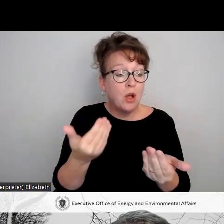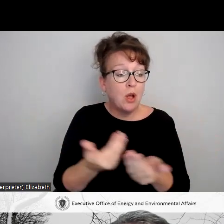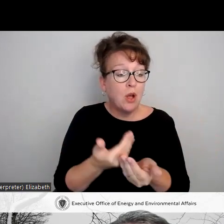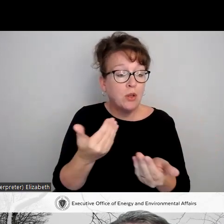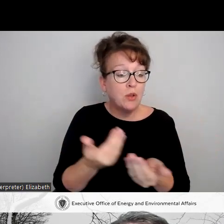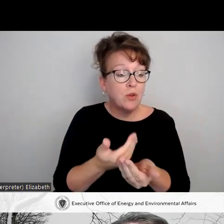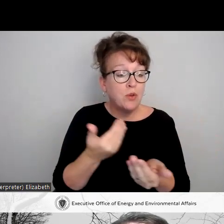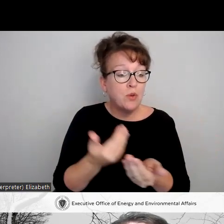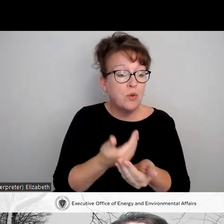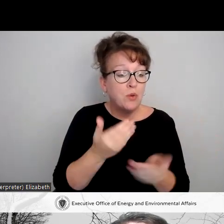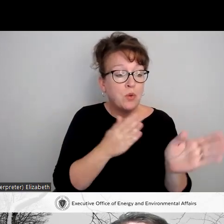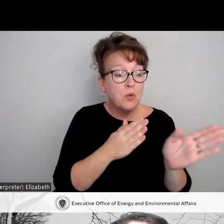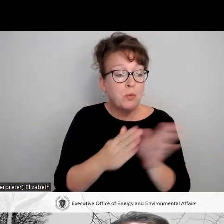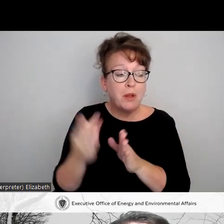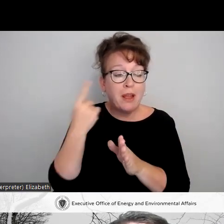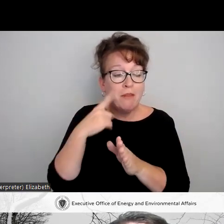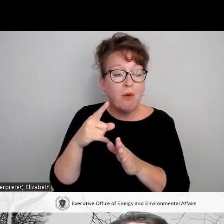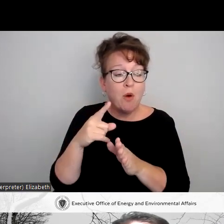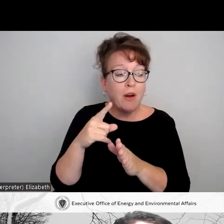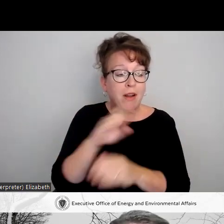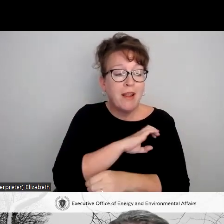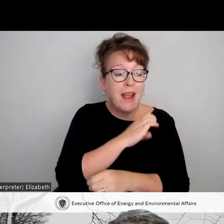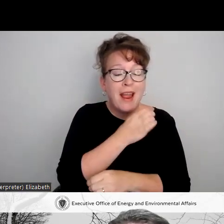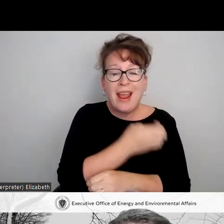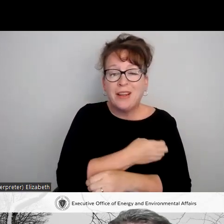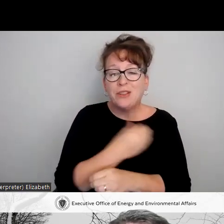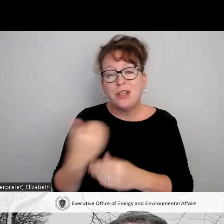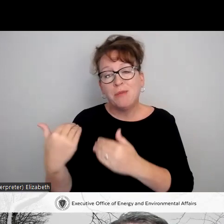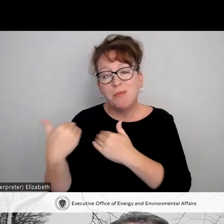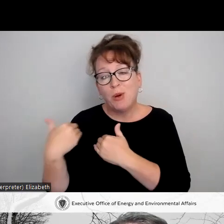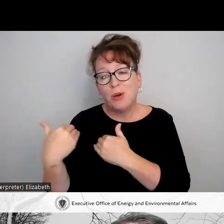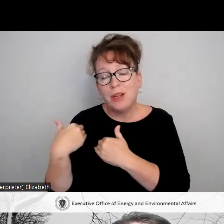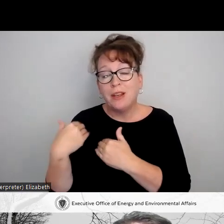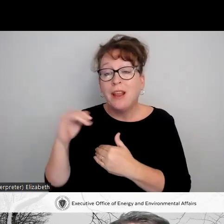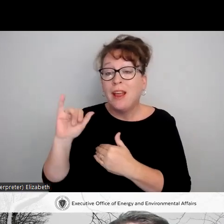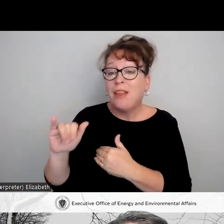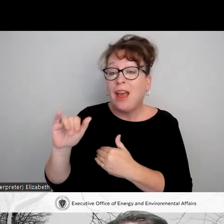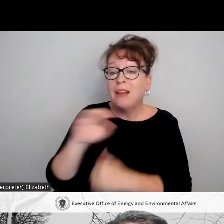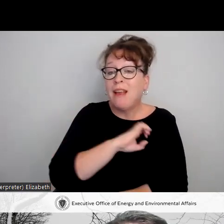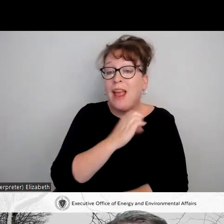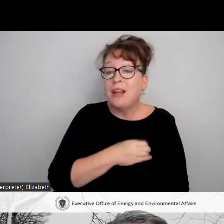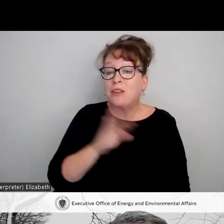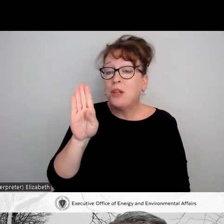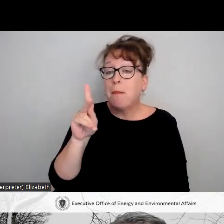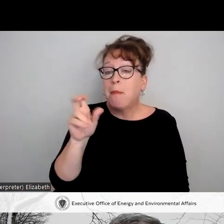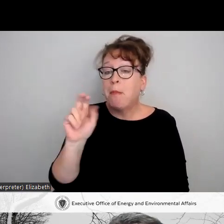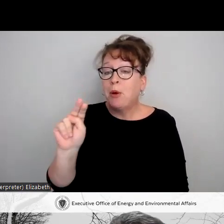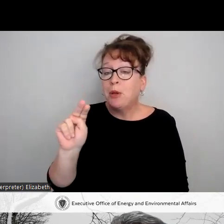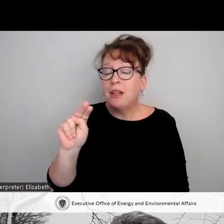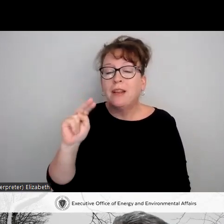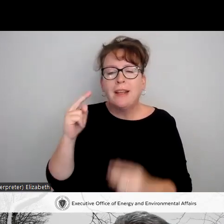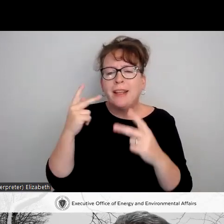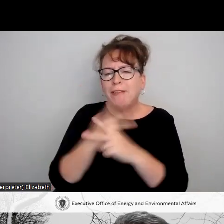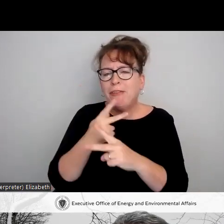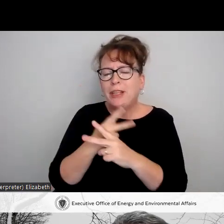burden. So energy burden is the percentage of a household's income spent on utility bills. The